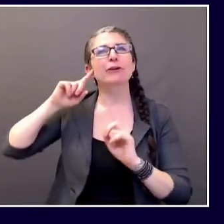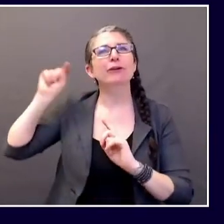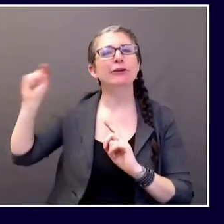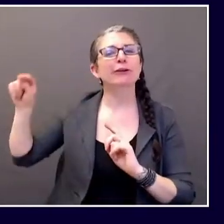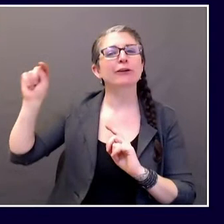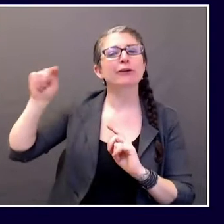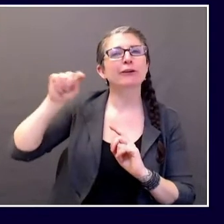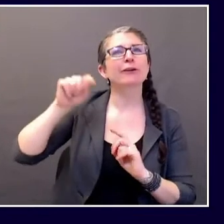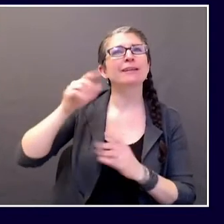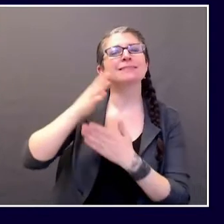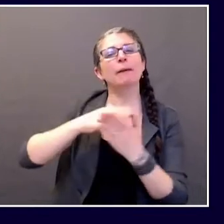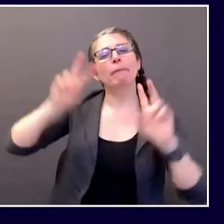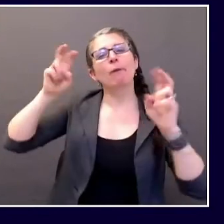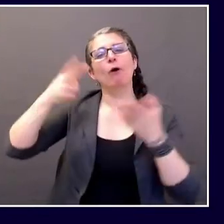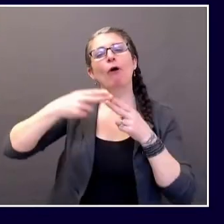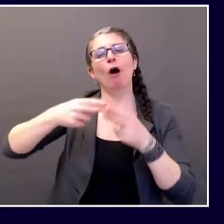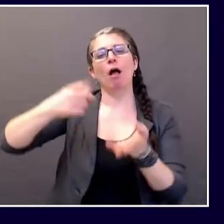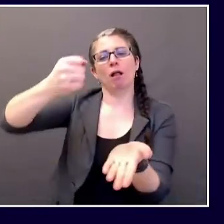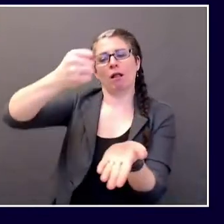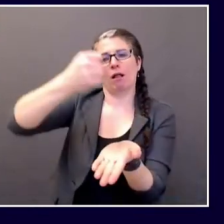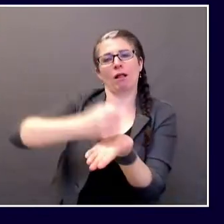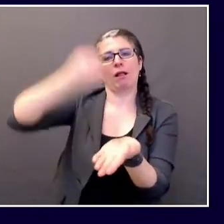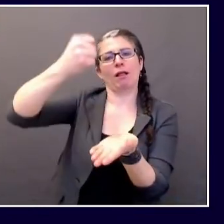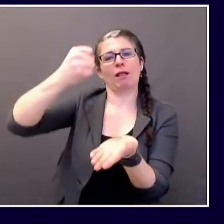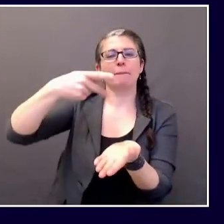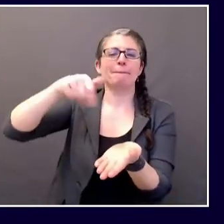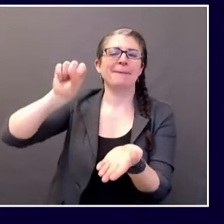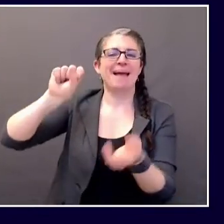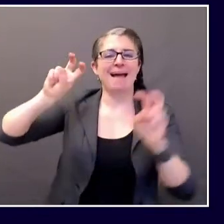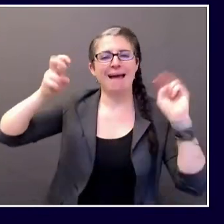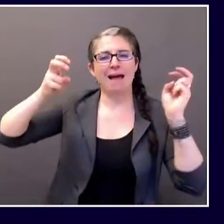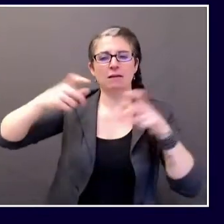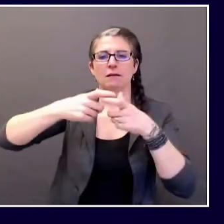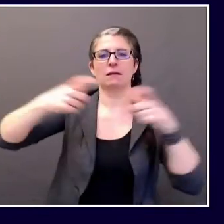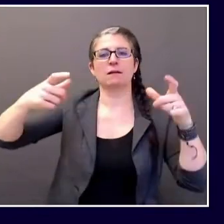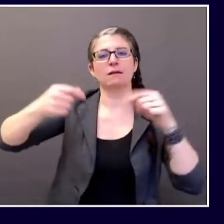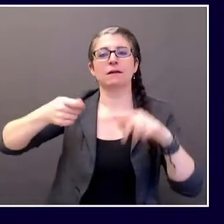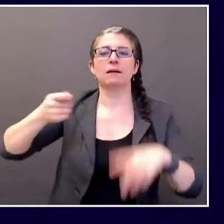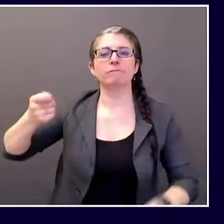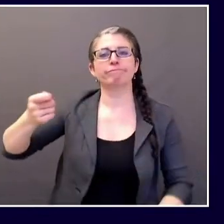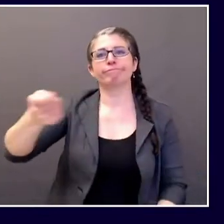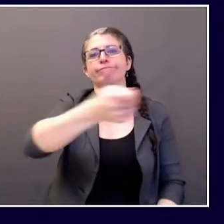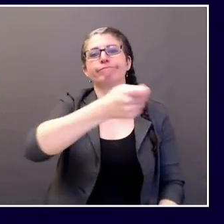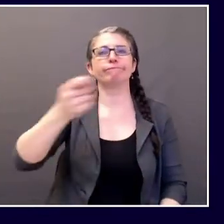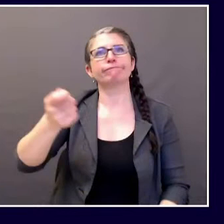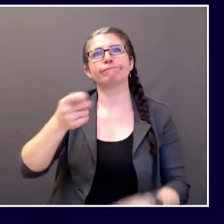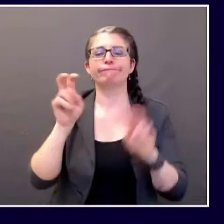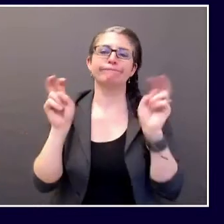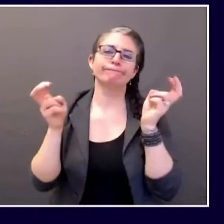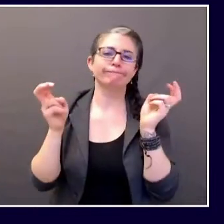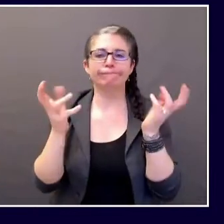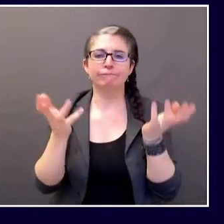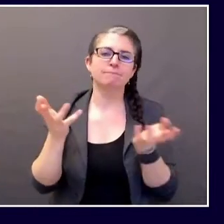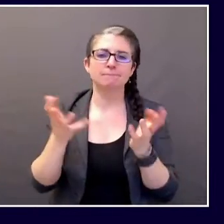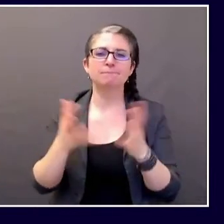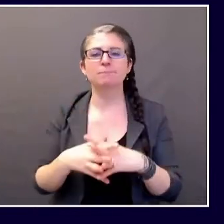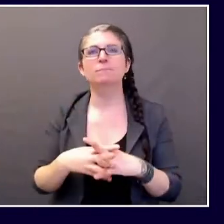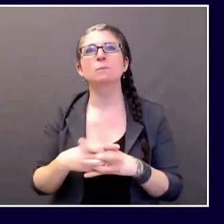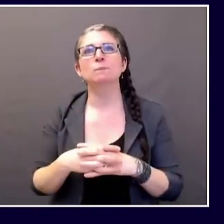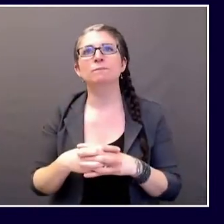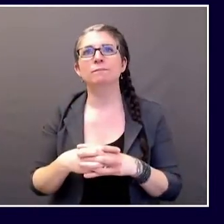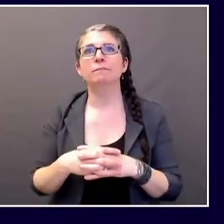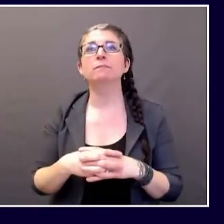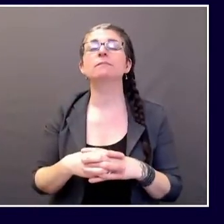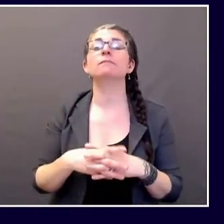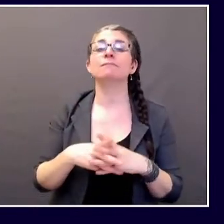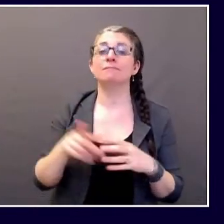had a vaccine and maybe having had a negative test. We are in the process of reviewing here in Maine our own travel